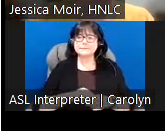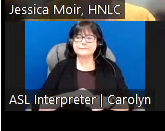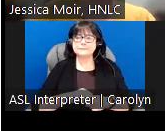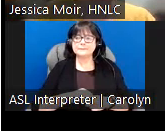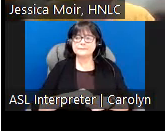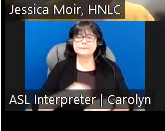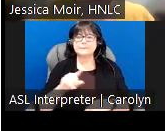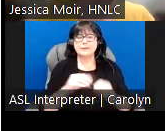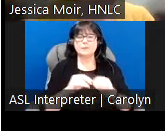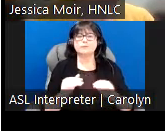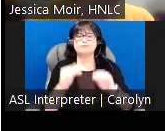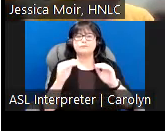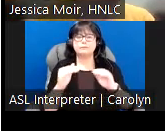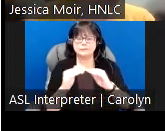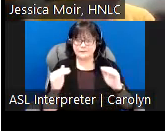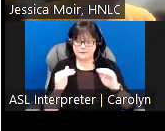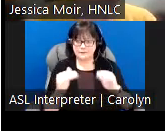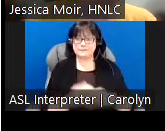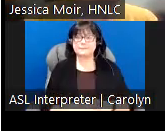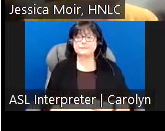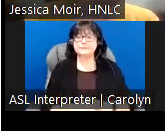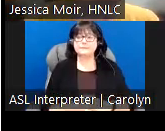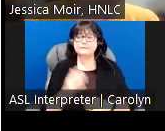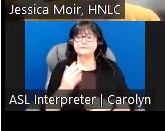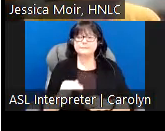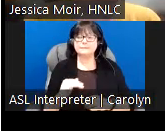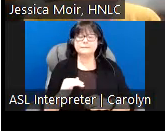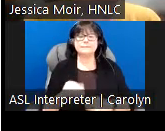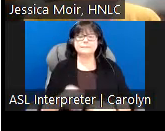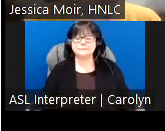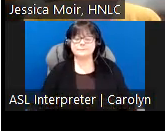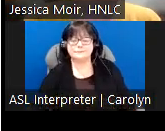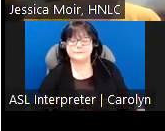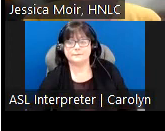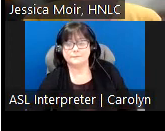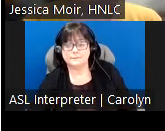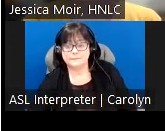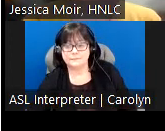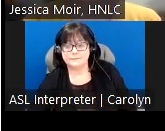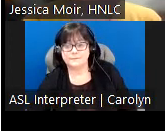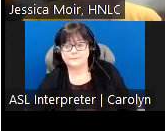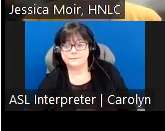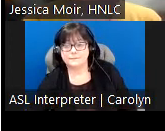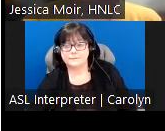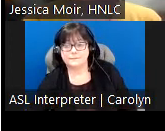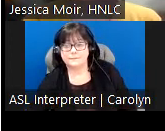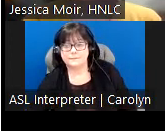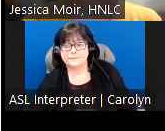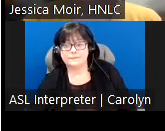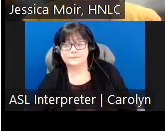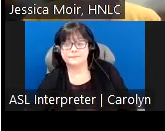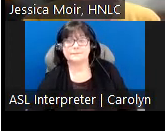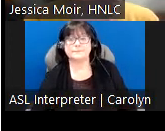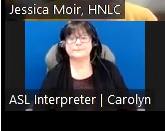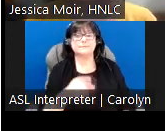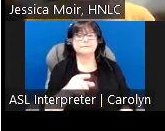measure at a higher level. And then next one. And this is a level 2 for the secondary school